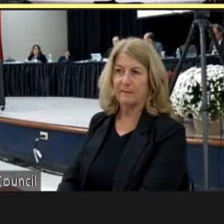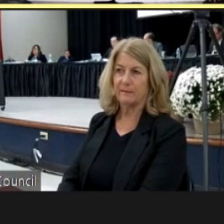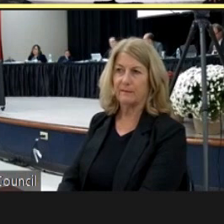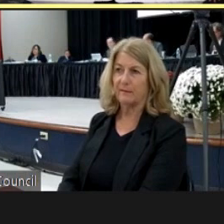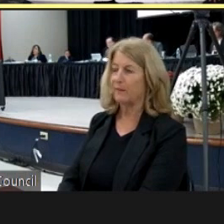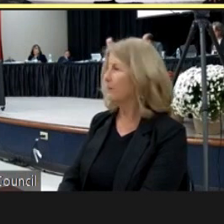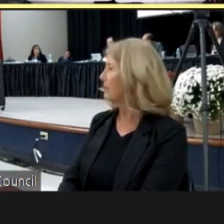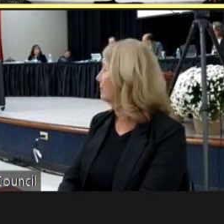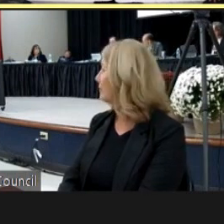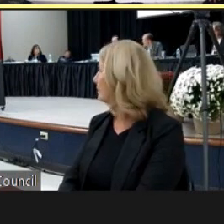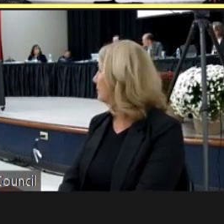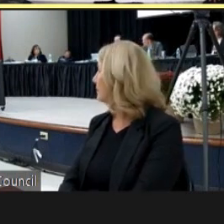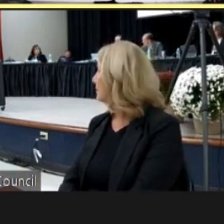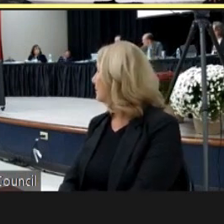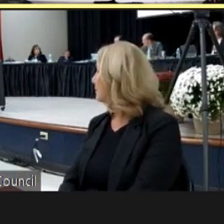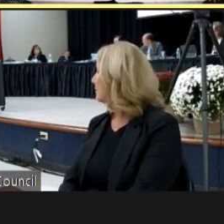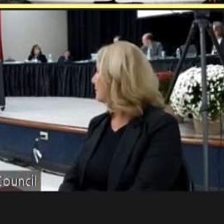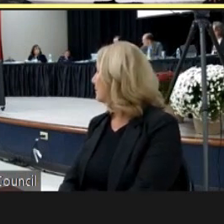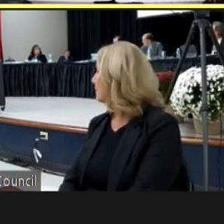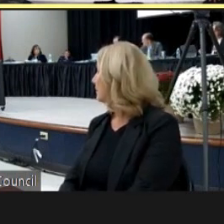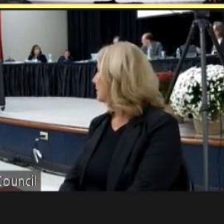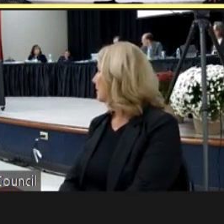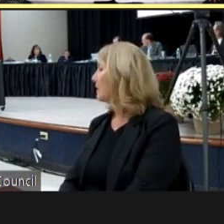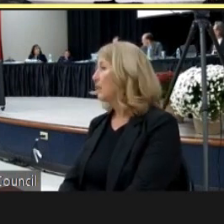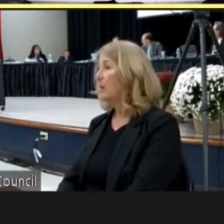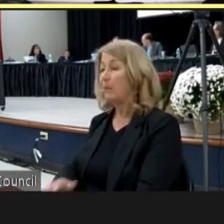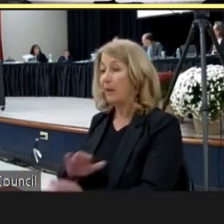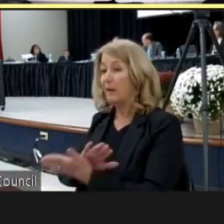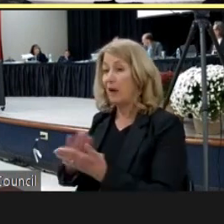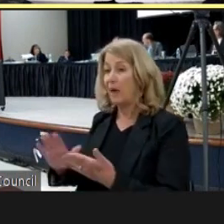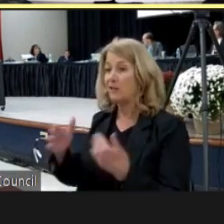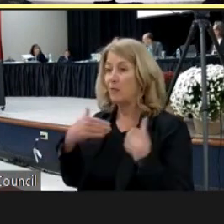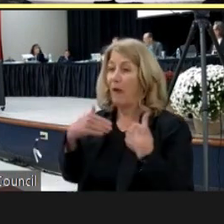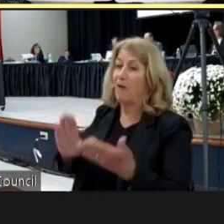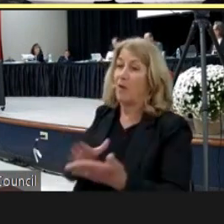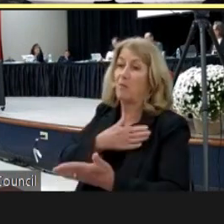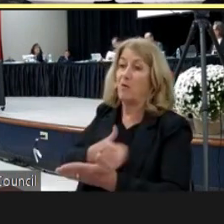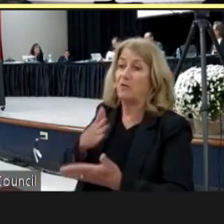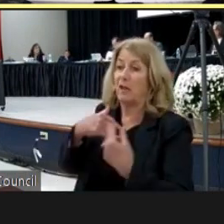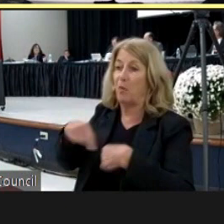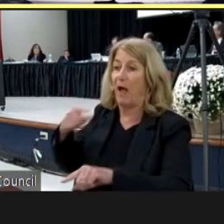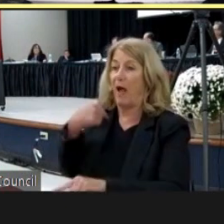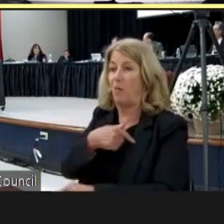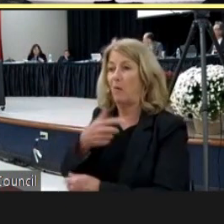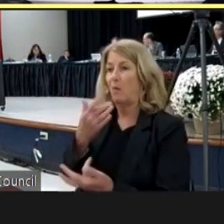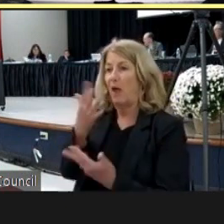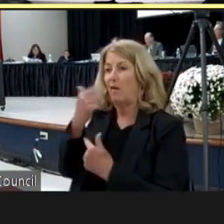Alice, I think this would have been a nice time for the live music that we were Yeah, where's discussing. the mariachi at? You I know. don't know what happened.